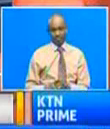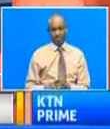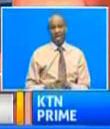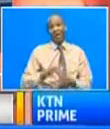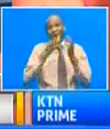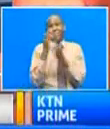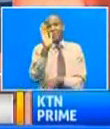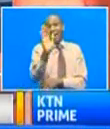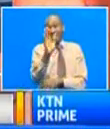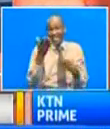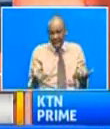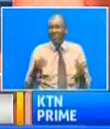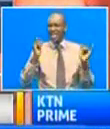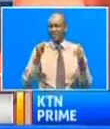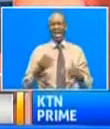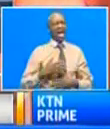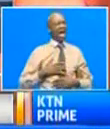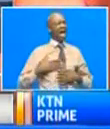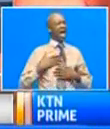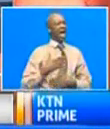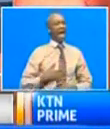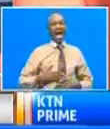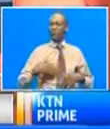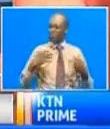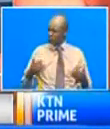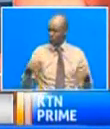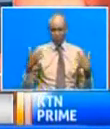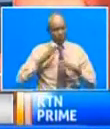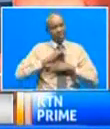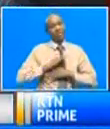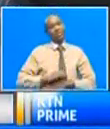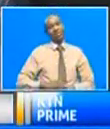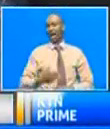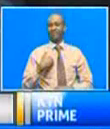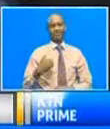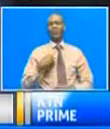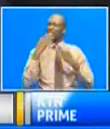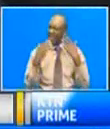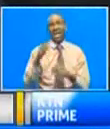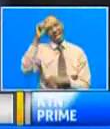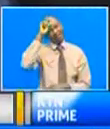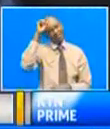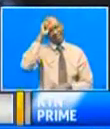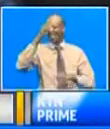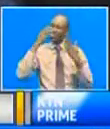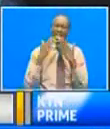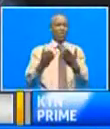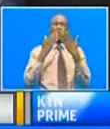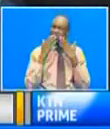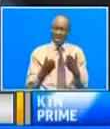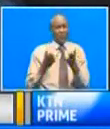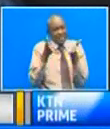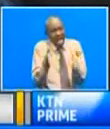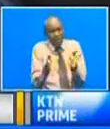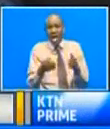For her family, the news has been received with some measure of relief. We thank the government as a whole, because even